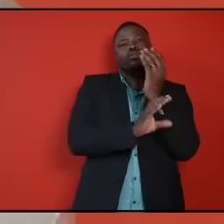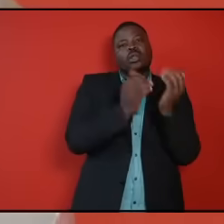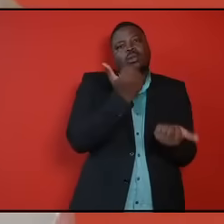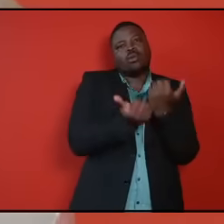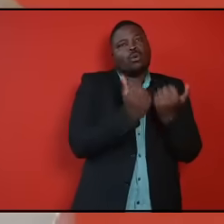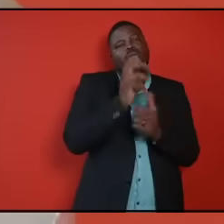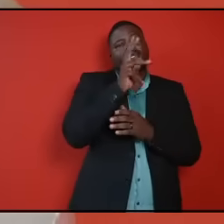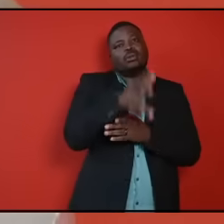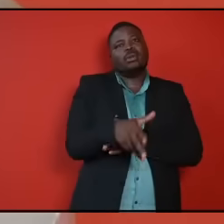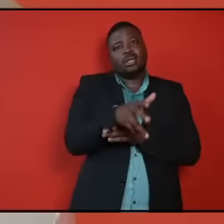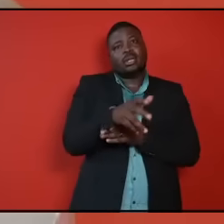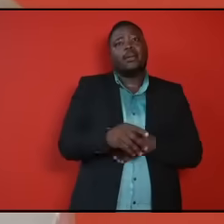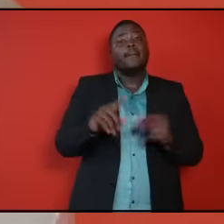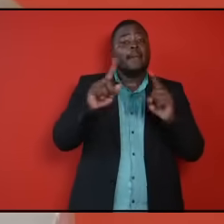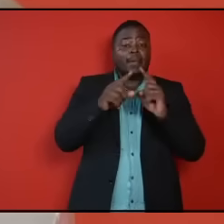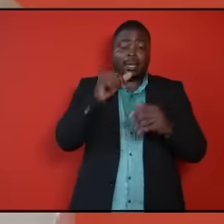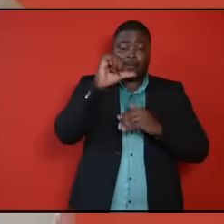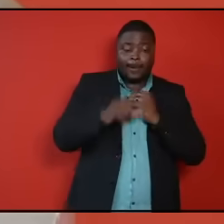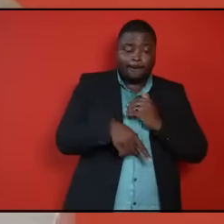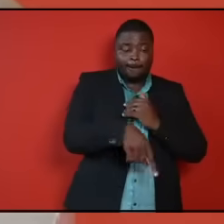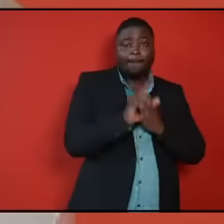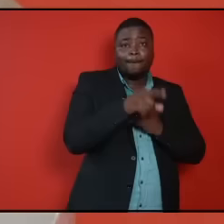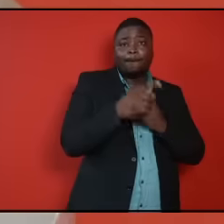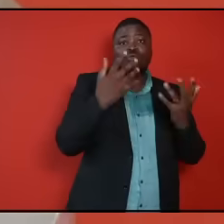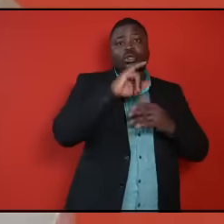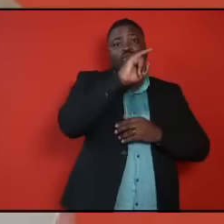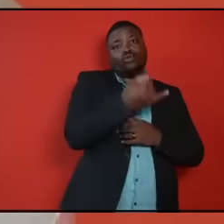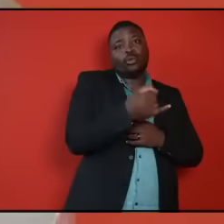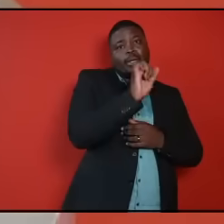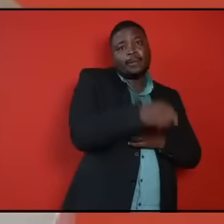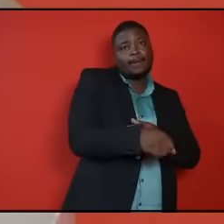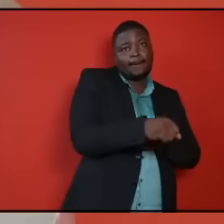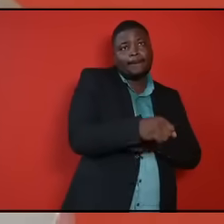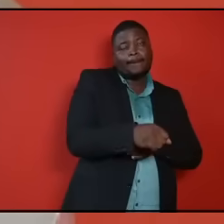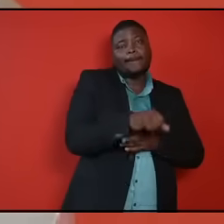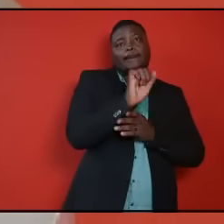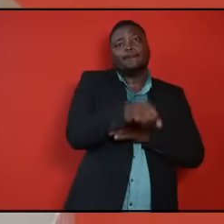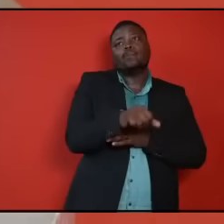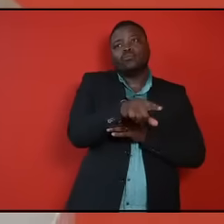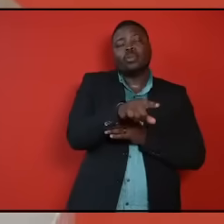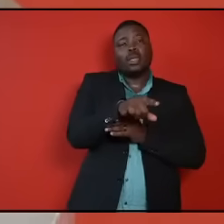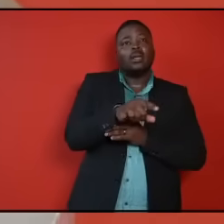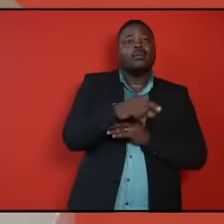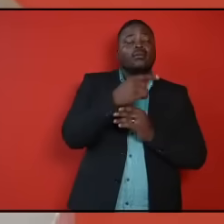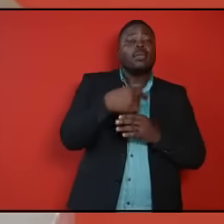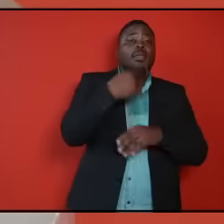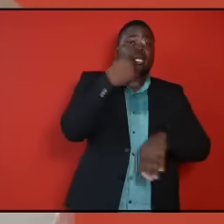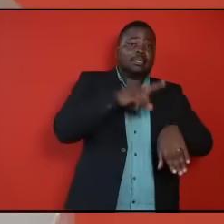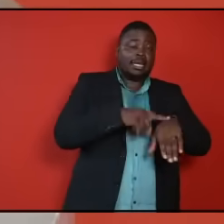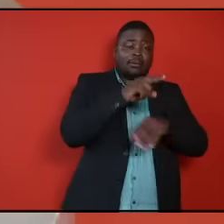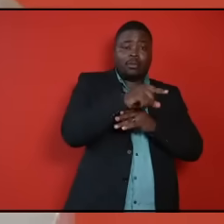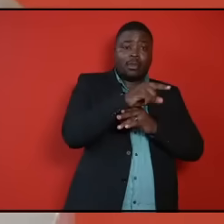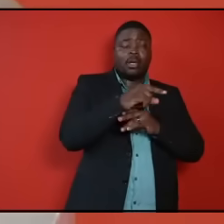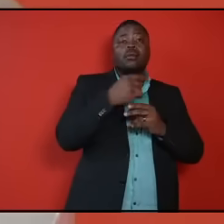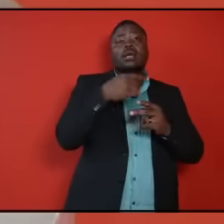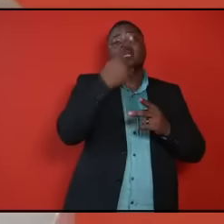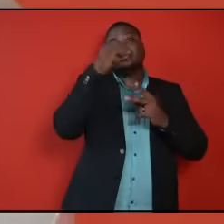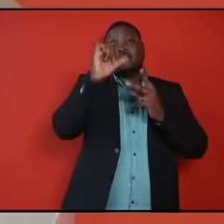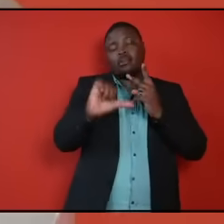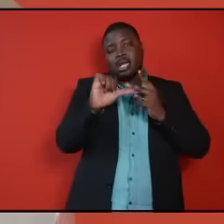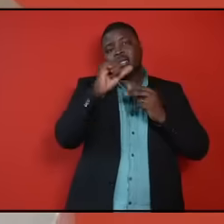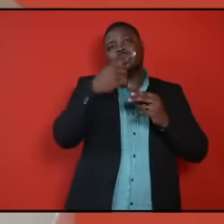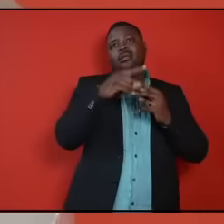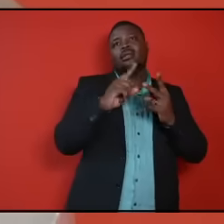is Johannesburg. Next month, Johannesburg branches of the EFF picketing. Next month